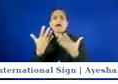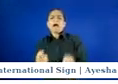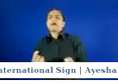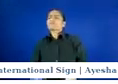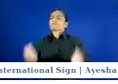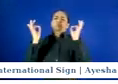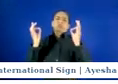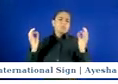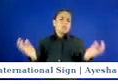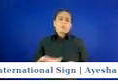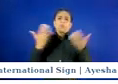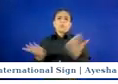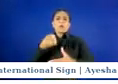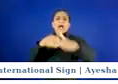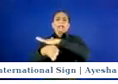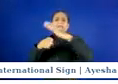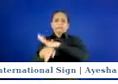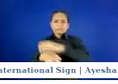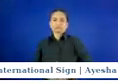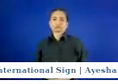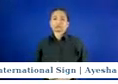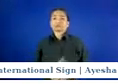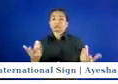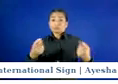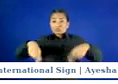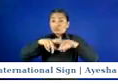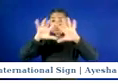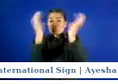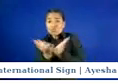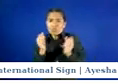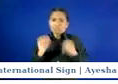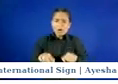phone, provided you are going to meet our fourth point, which is